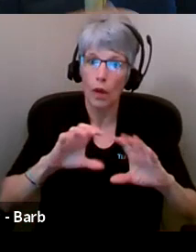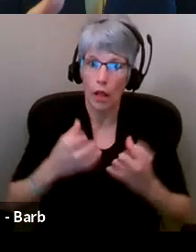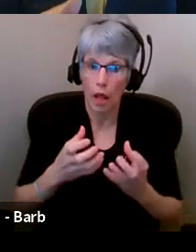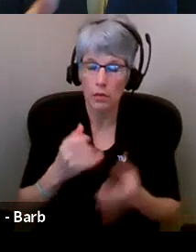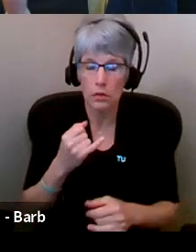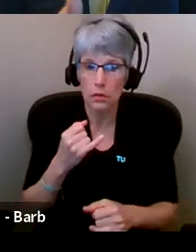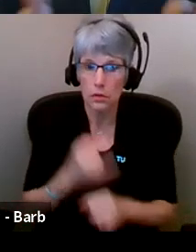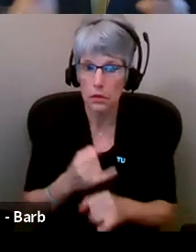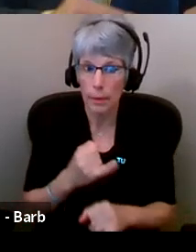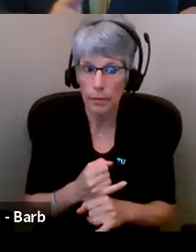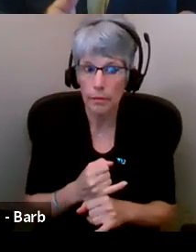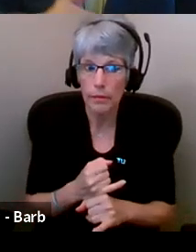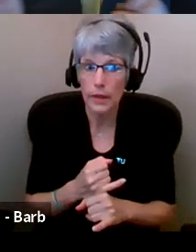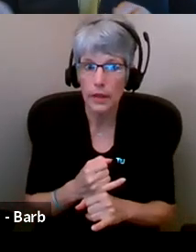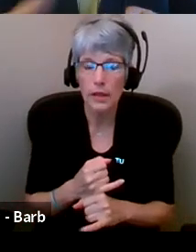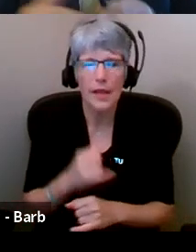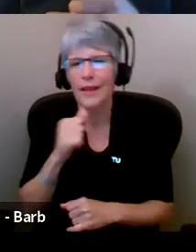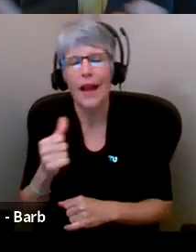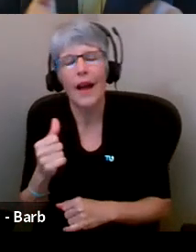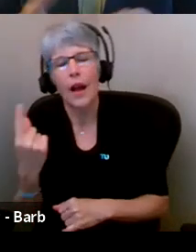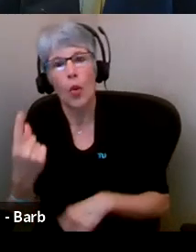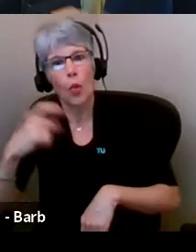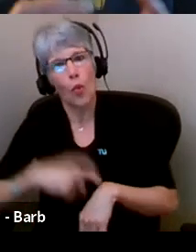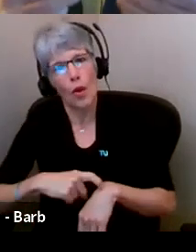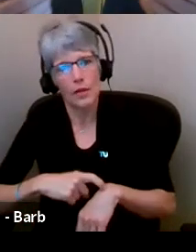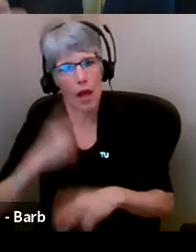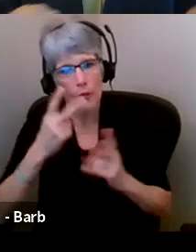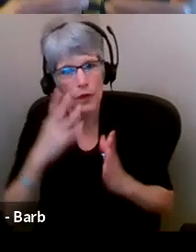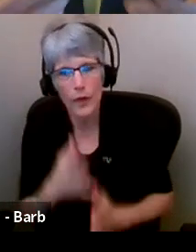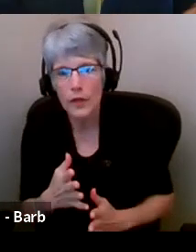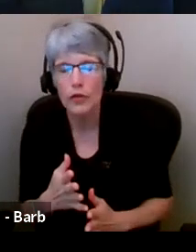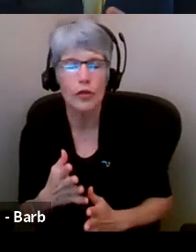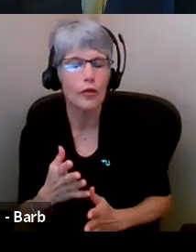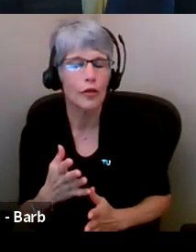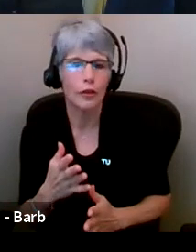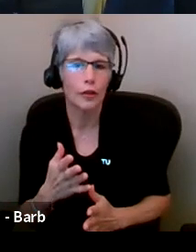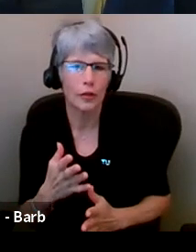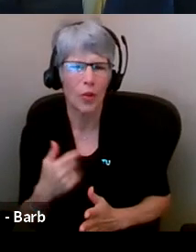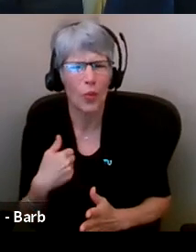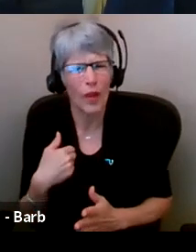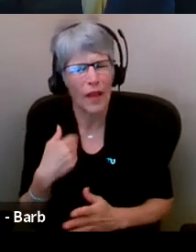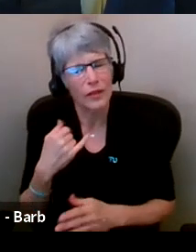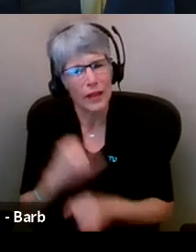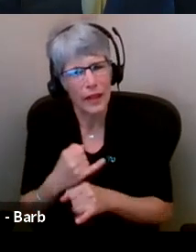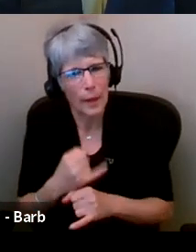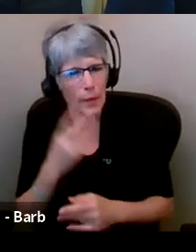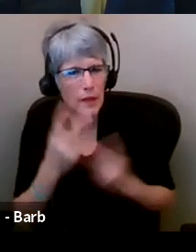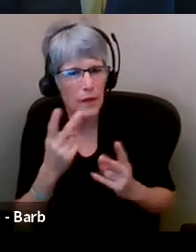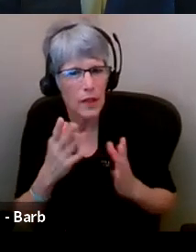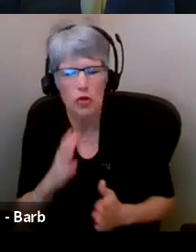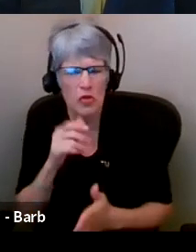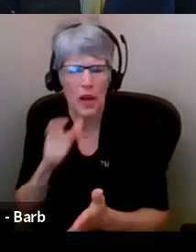is not for the individual visitor coming to campus, the guests coming to campus. We have campus tours and visits that'll be going on that won't be required of